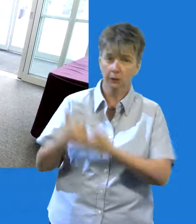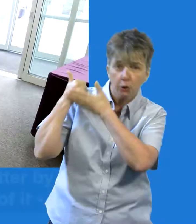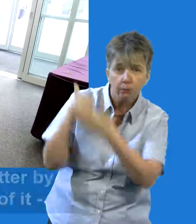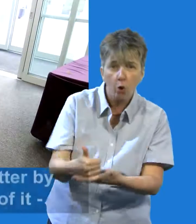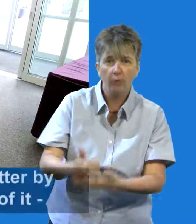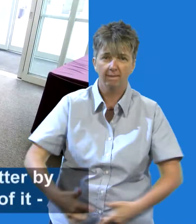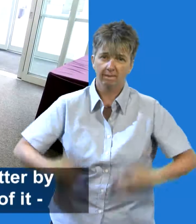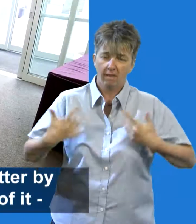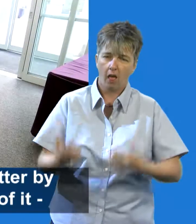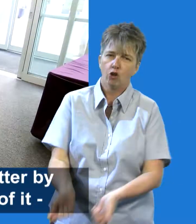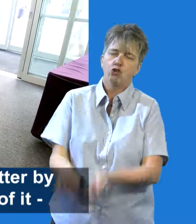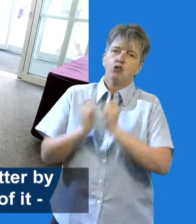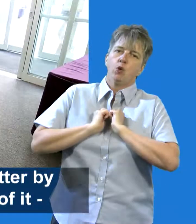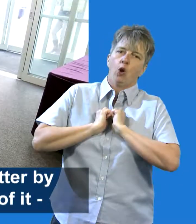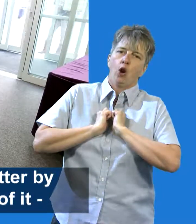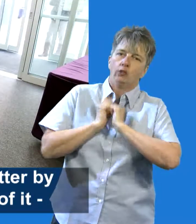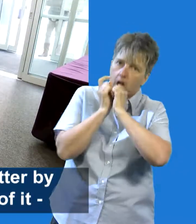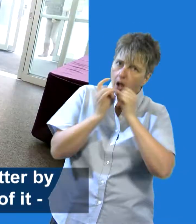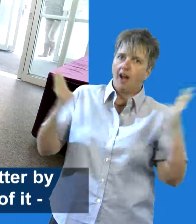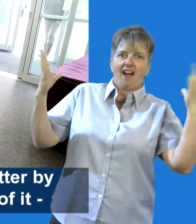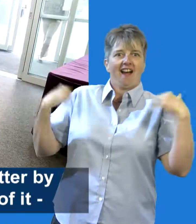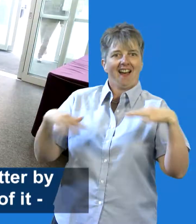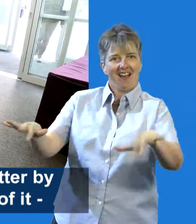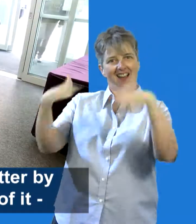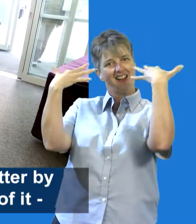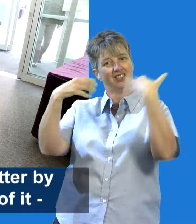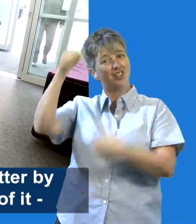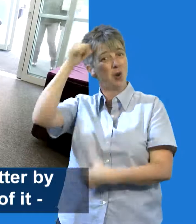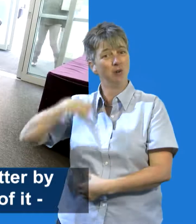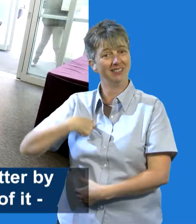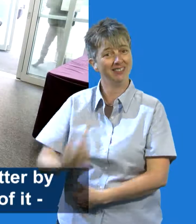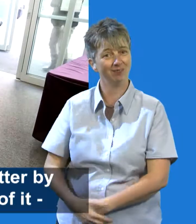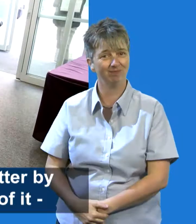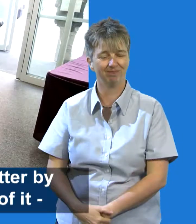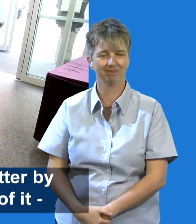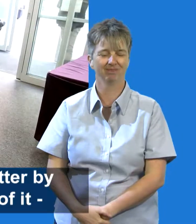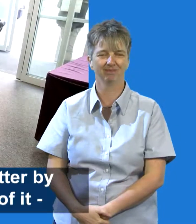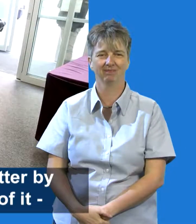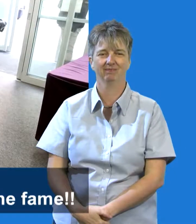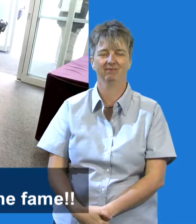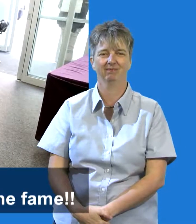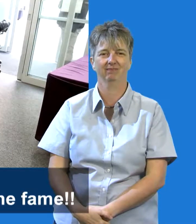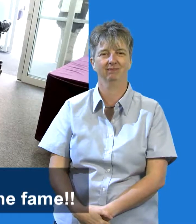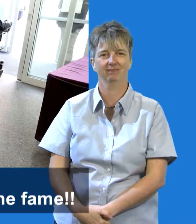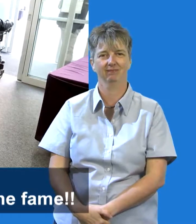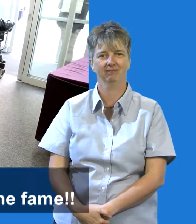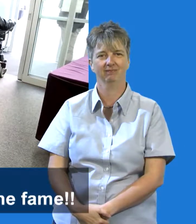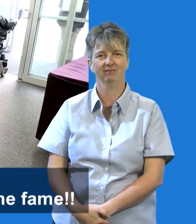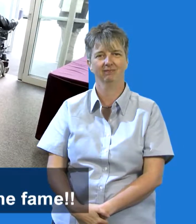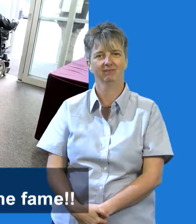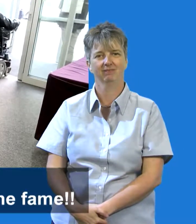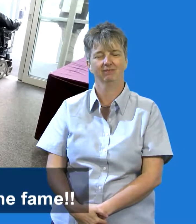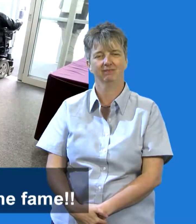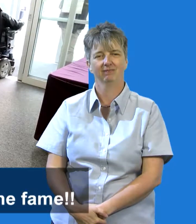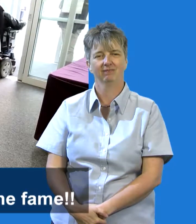nobody. So what I do makes me feel better. By helping people, I get a lot out of it.